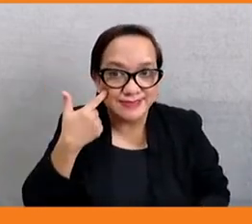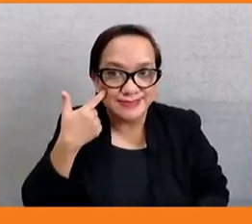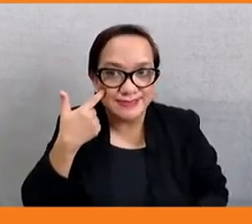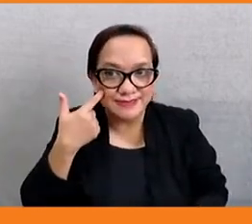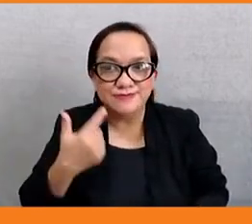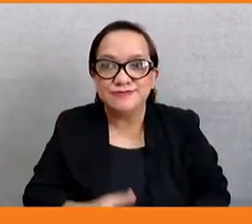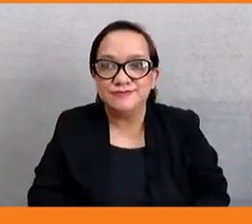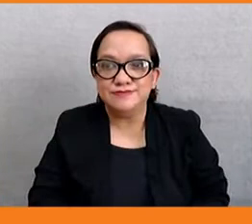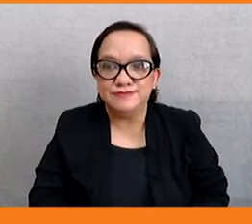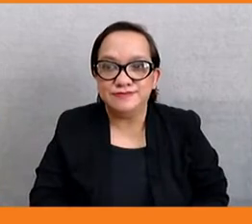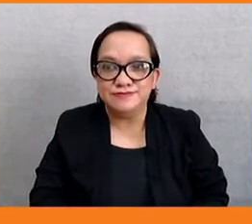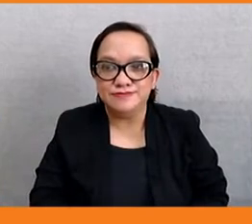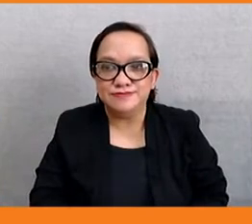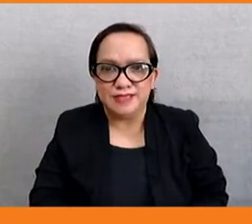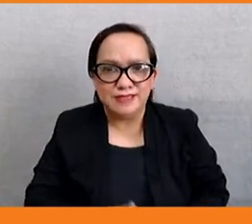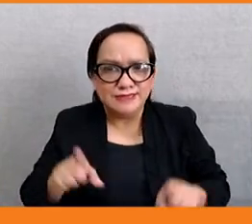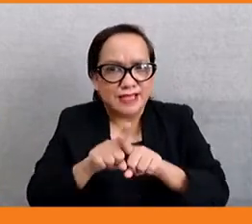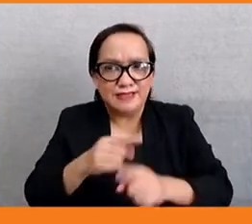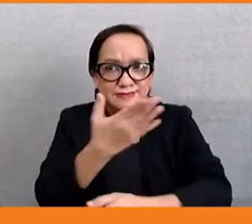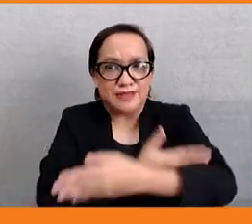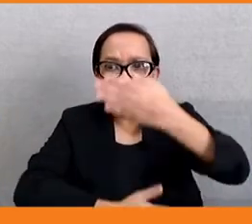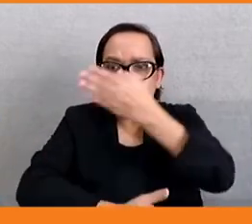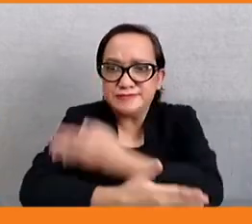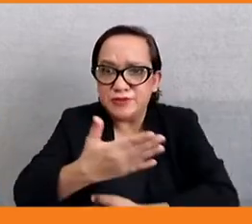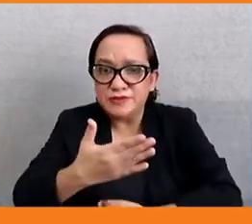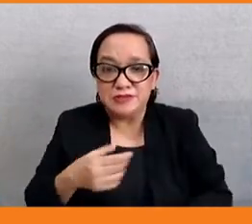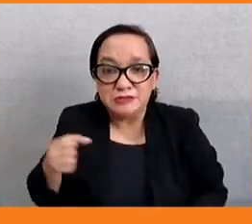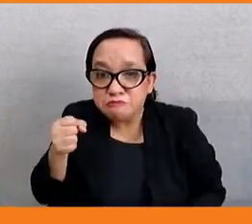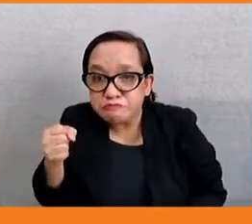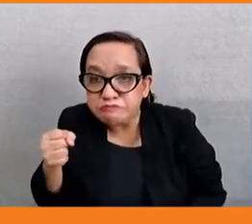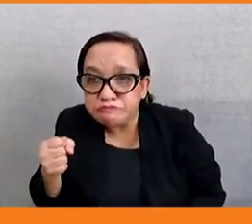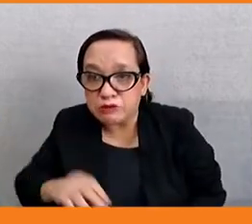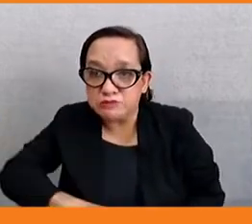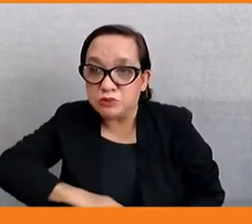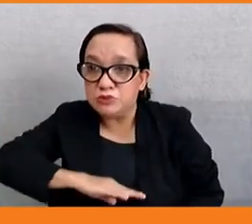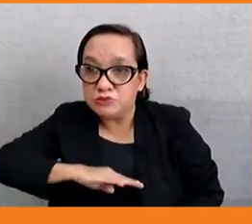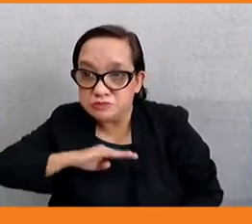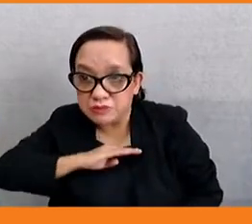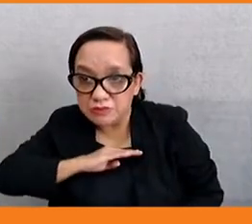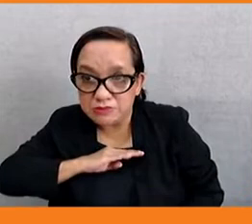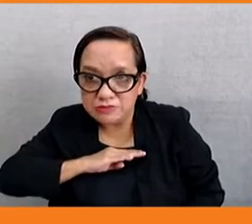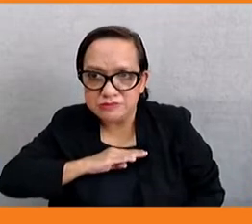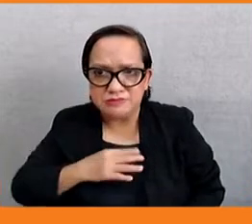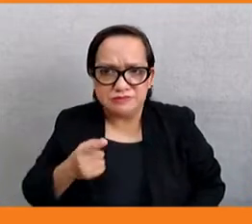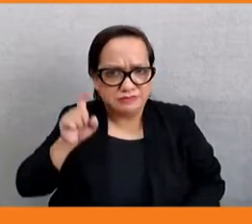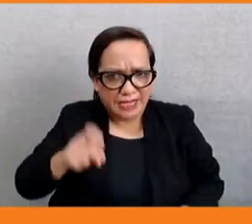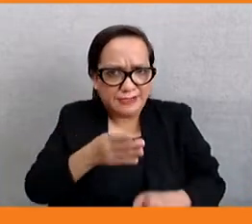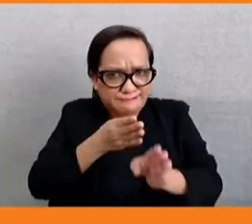religion, age, and migration. And this has been explicitly reflected in our OP too.